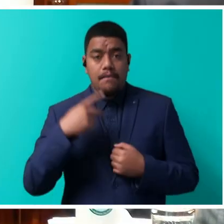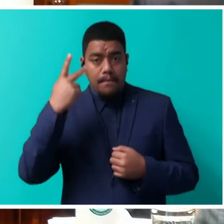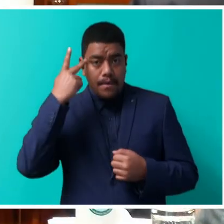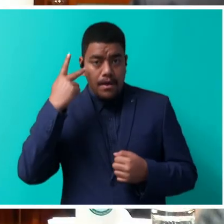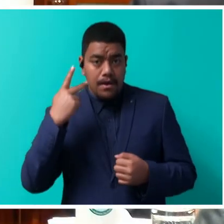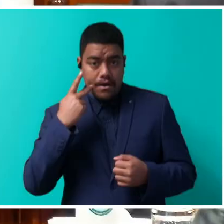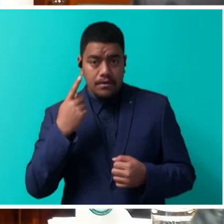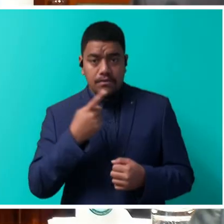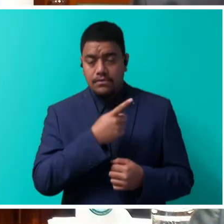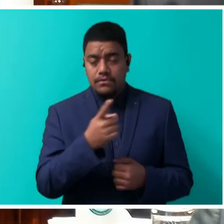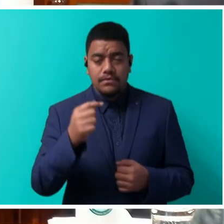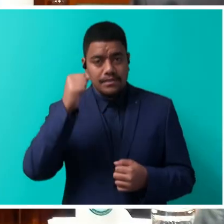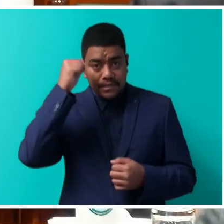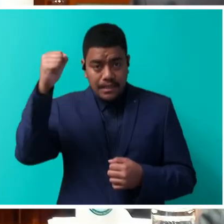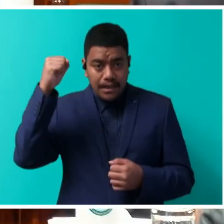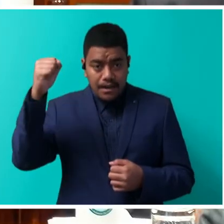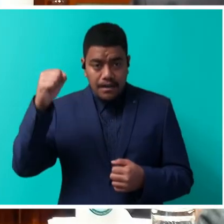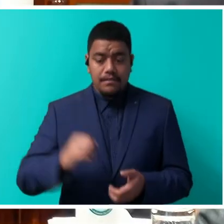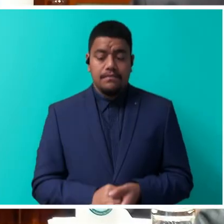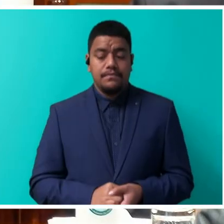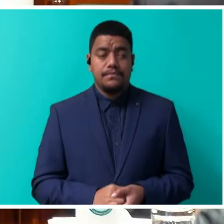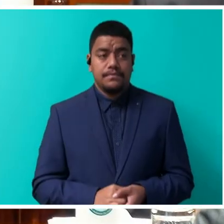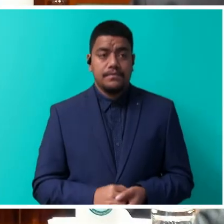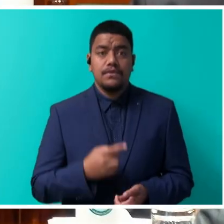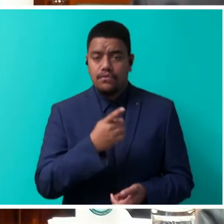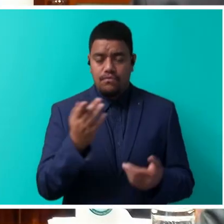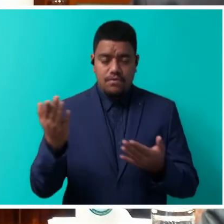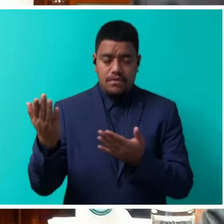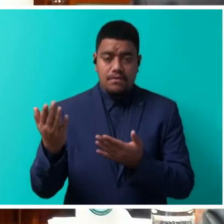for our parents, our elders. Taking